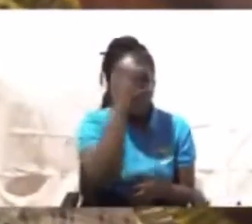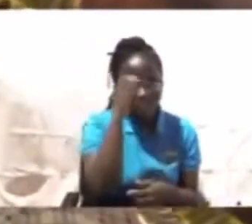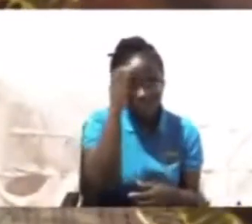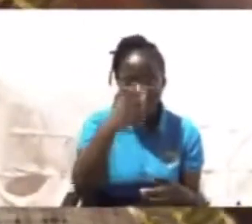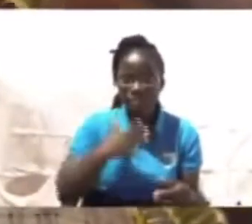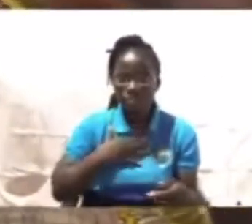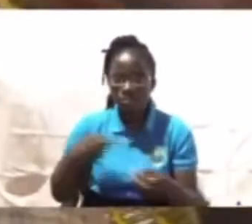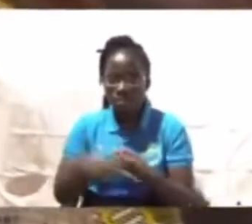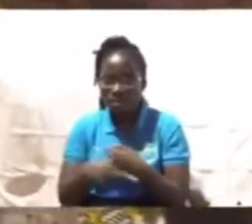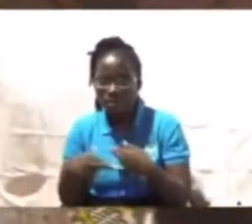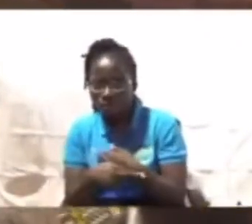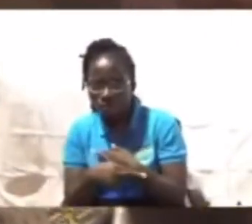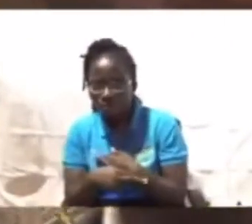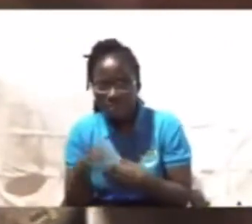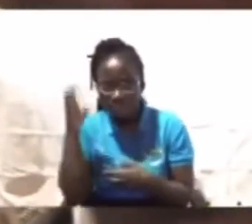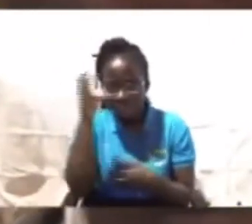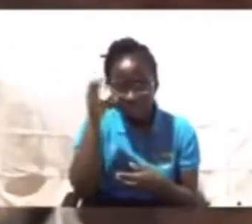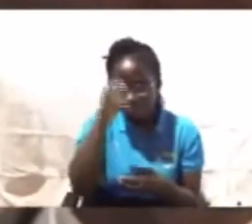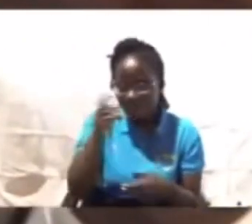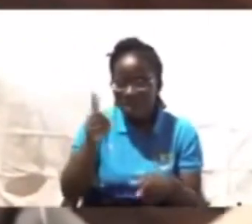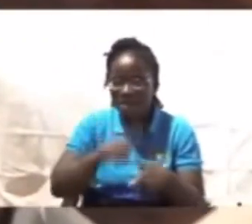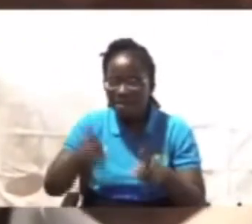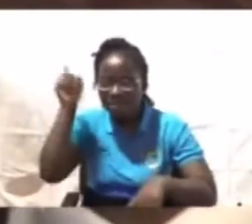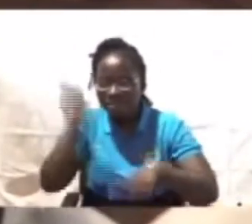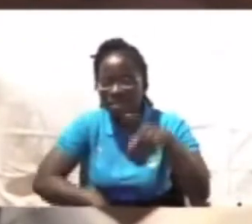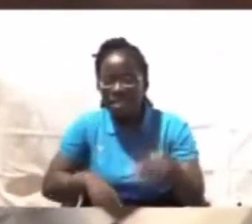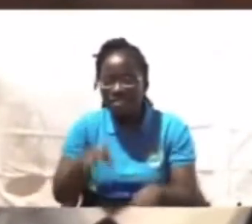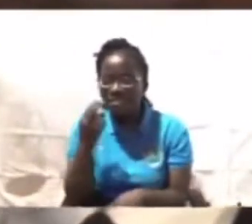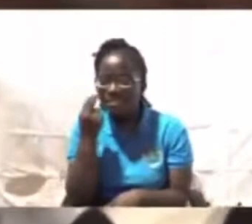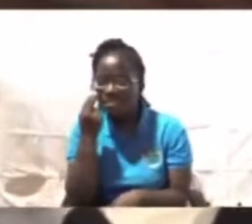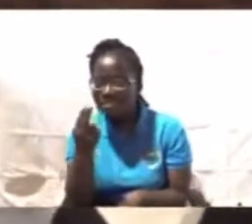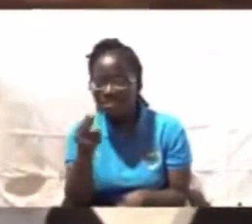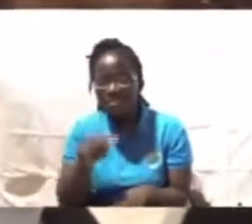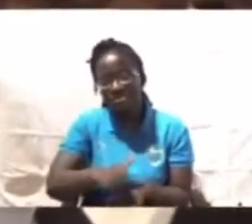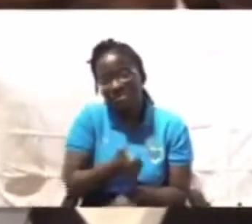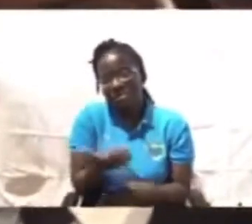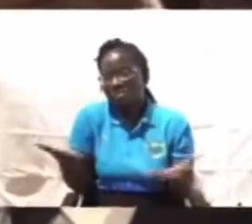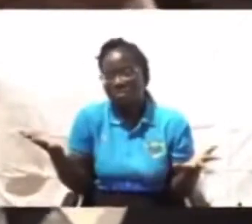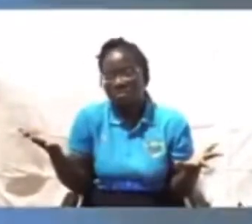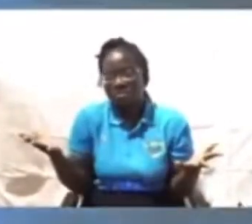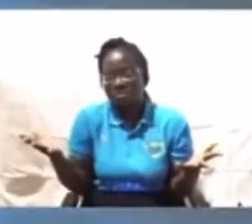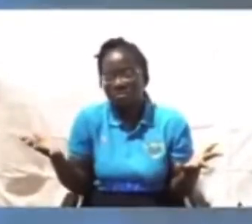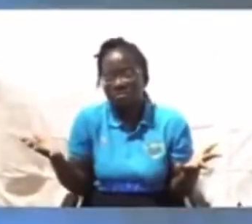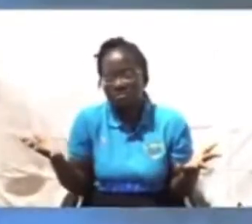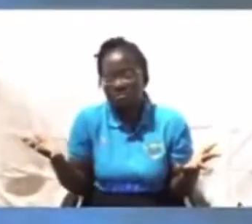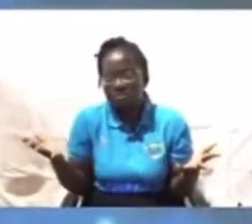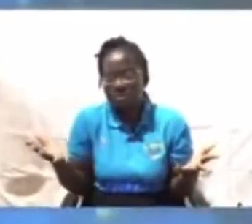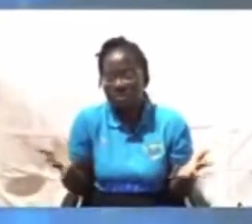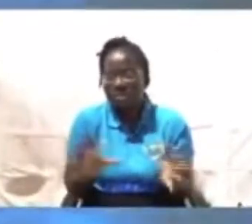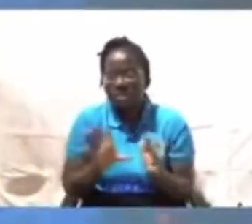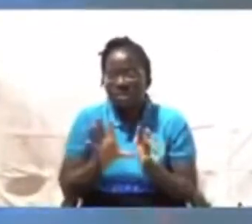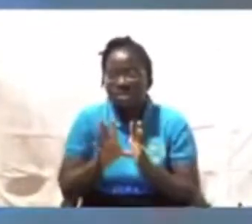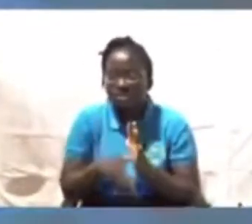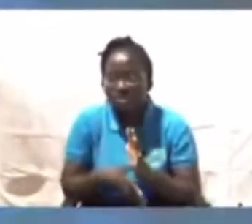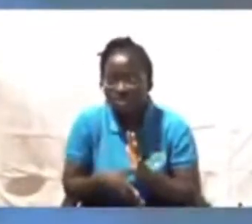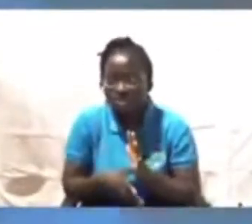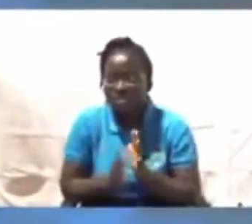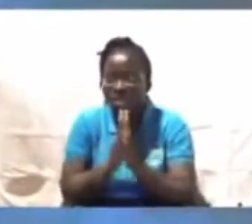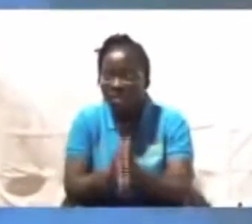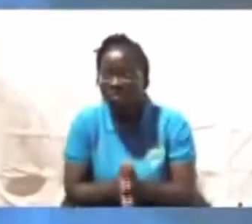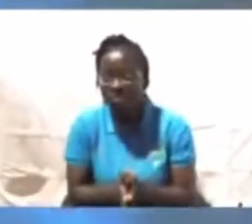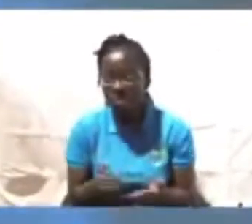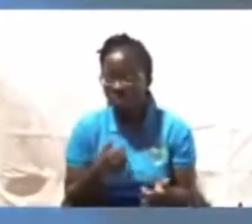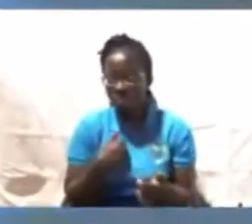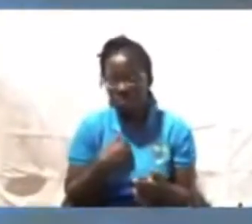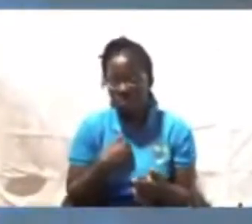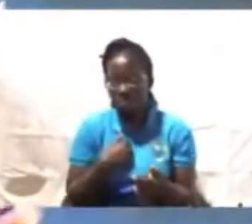Dogbe, no, I been new, what did me acquire, you been no, what didn't dry me, ma. Me say, drone, my dinner, yes, and Pastor Dogbe, oh yeah, I been new, what did I draw me,